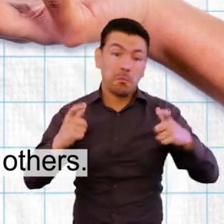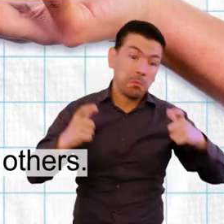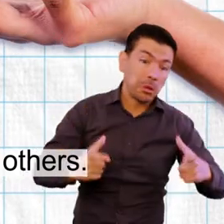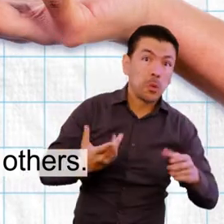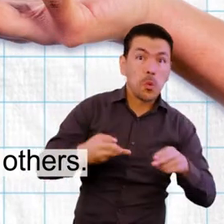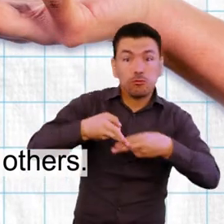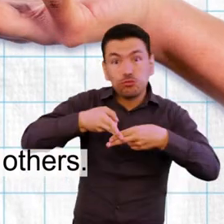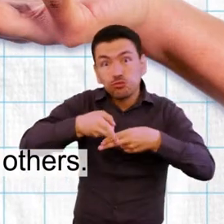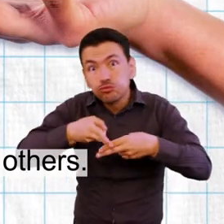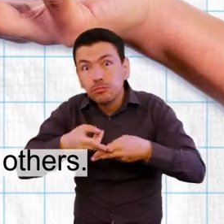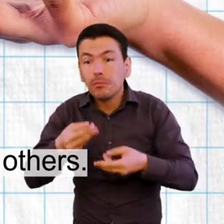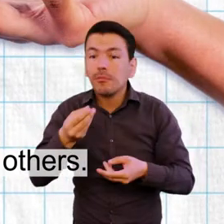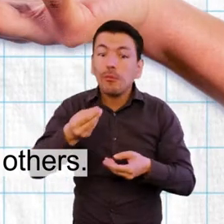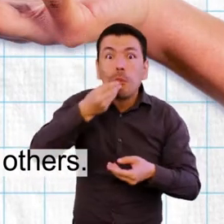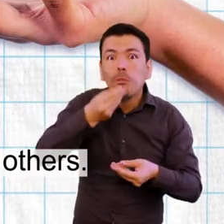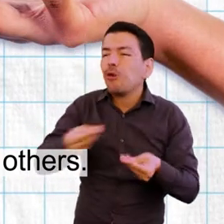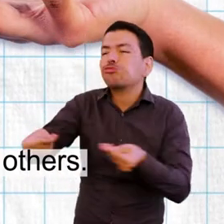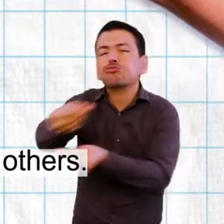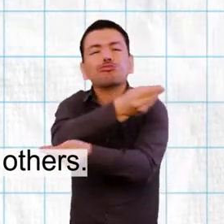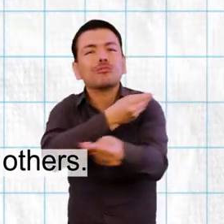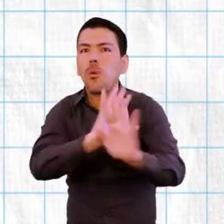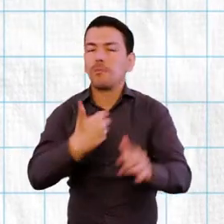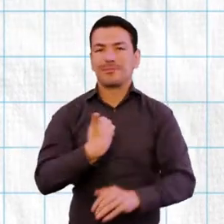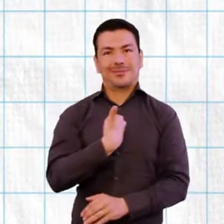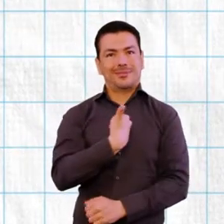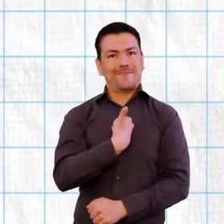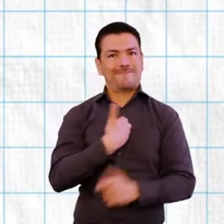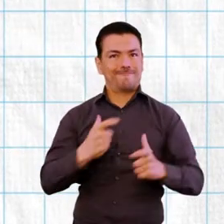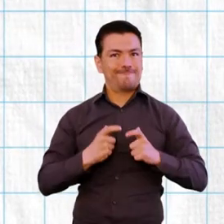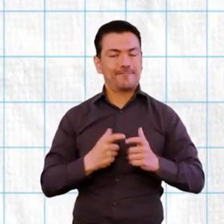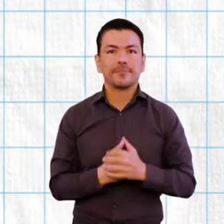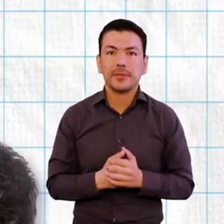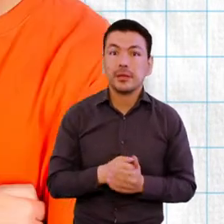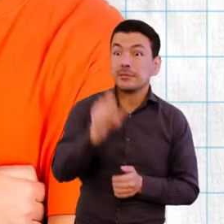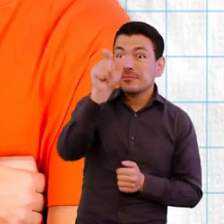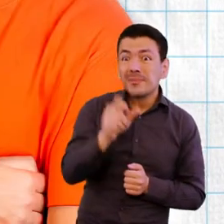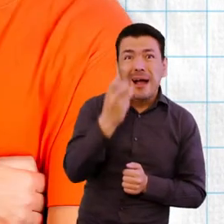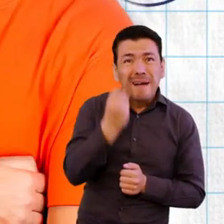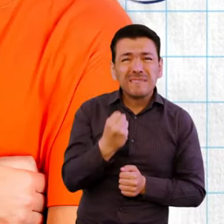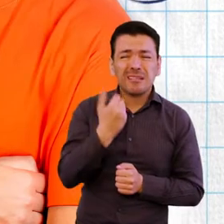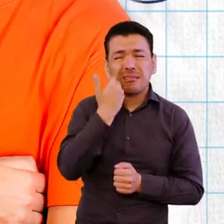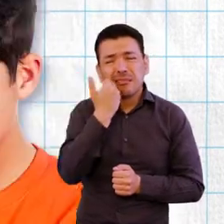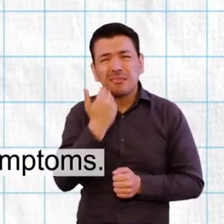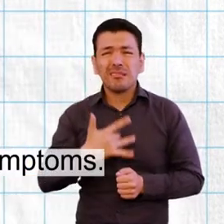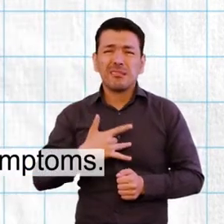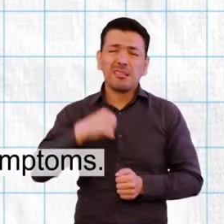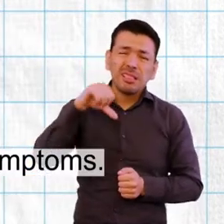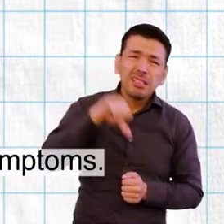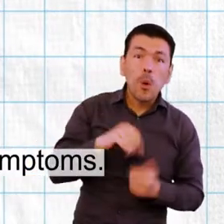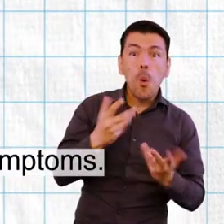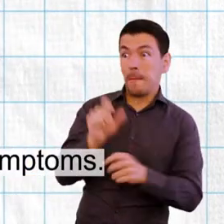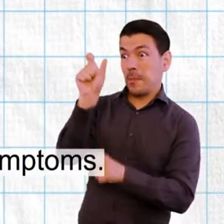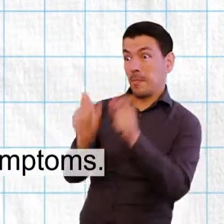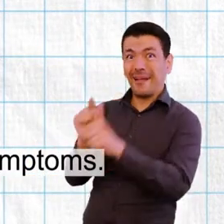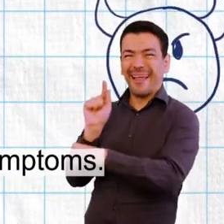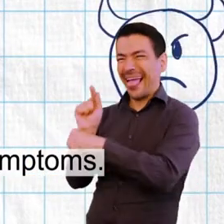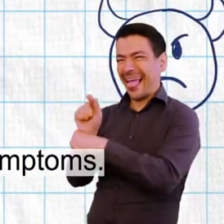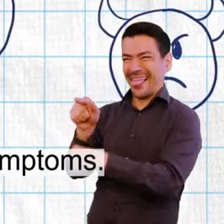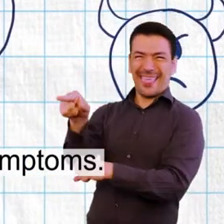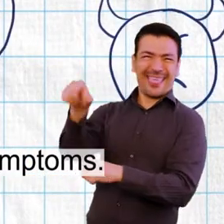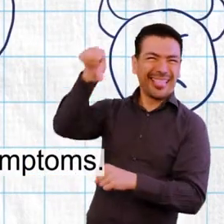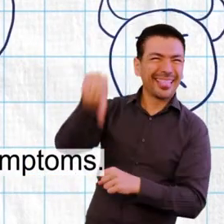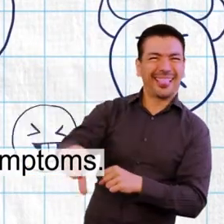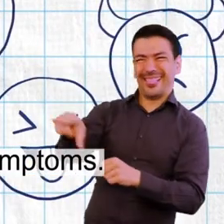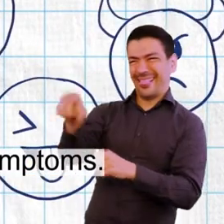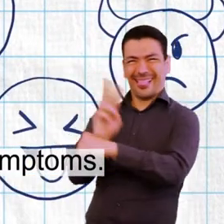cups, cutlery, food, or drinks with others. No one should feel bad about getting sick, so don't tease anyone if they